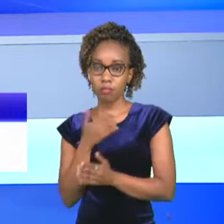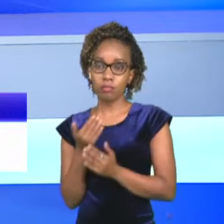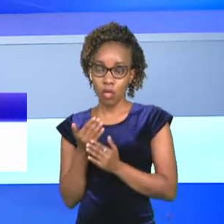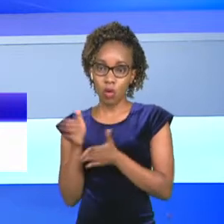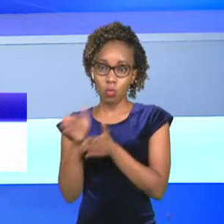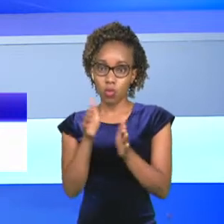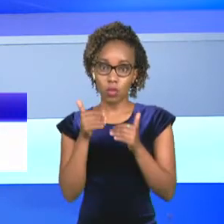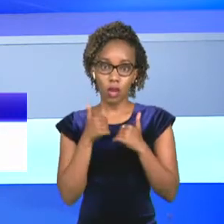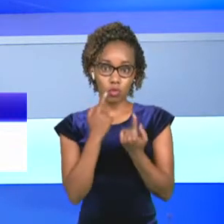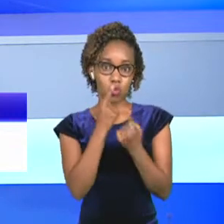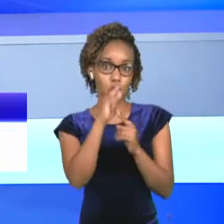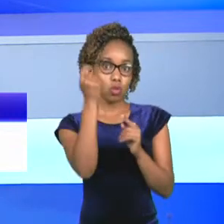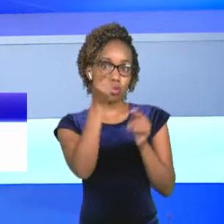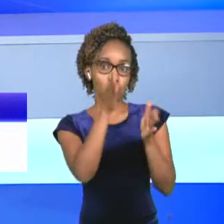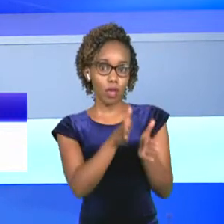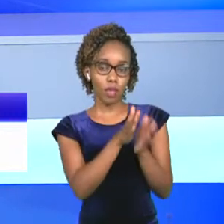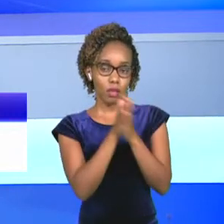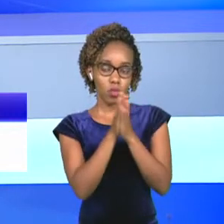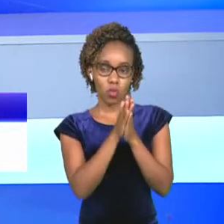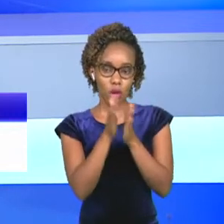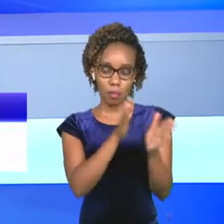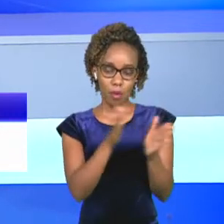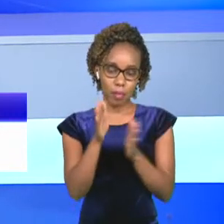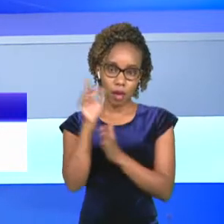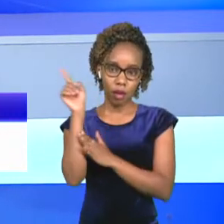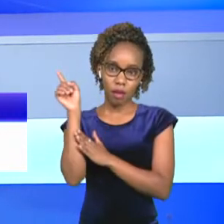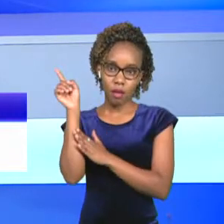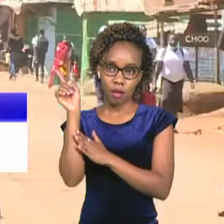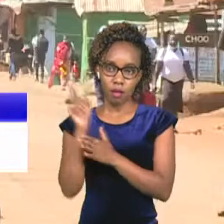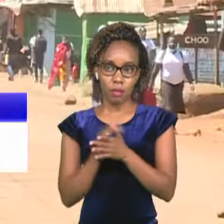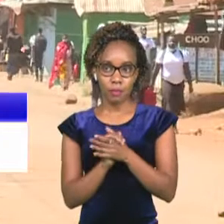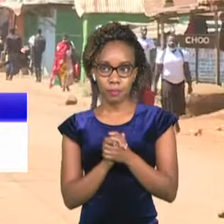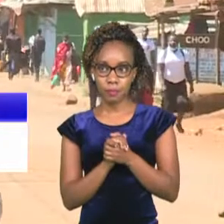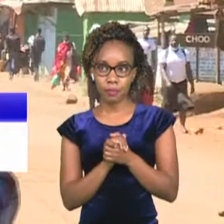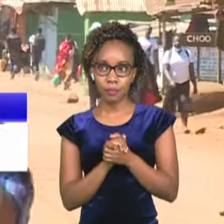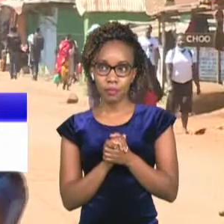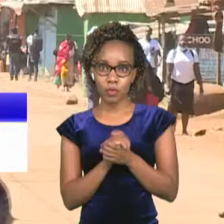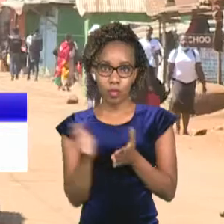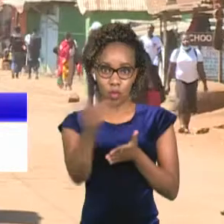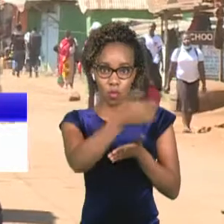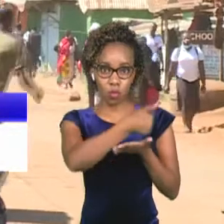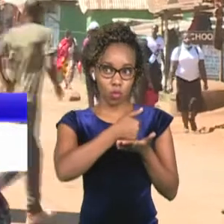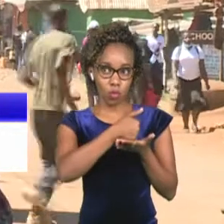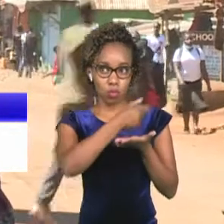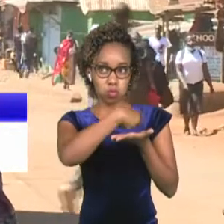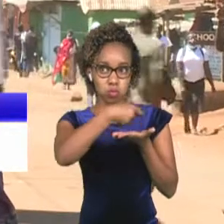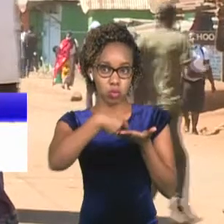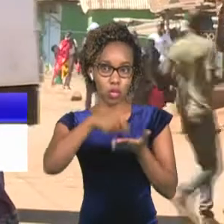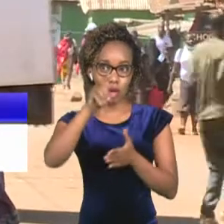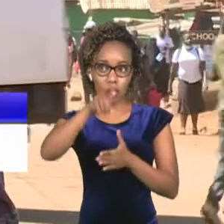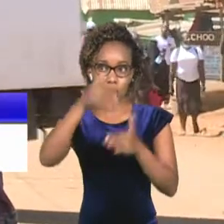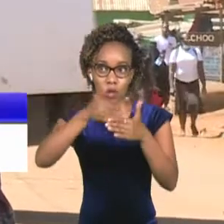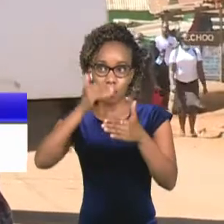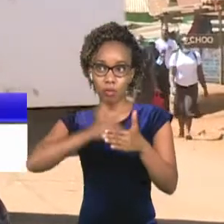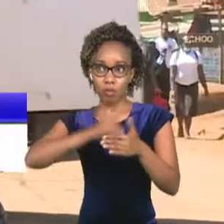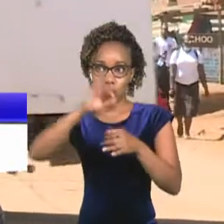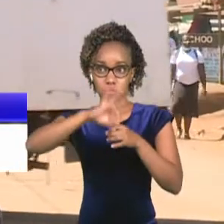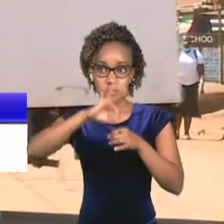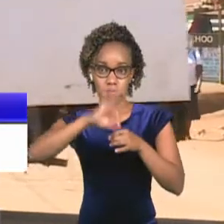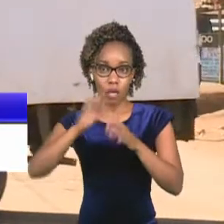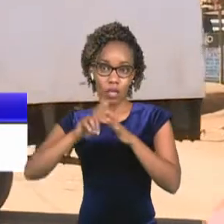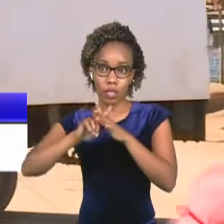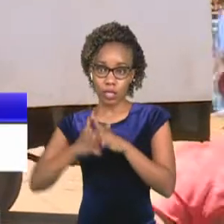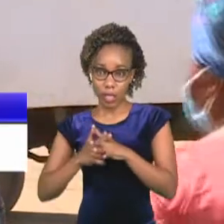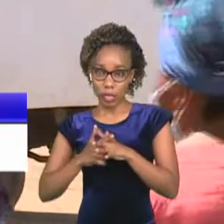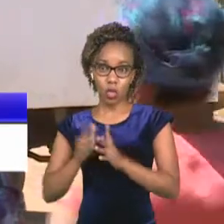to talk to Kenyans and compiled the following report. The collection of signatures required before the referendum is set to begin